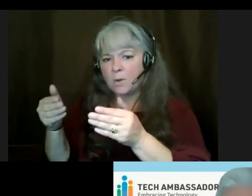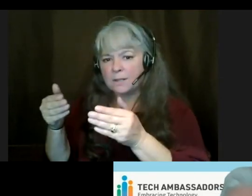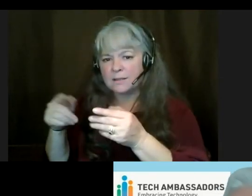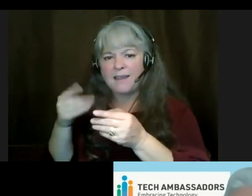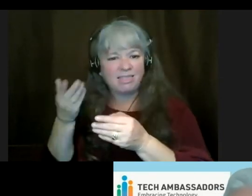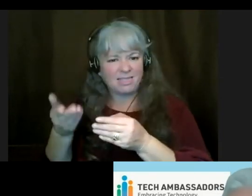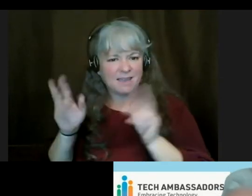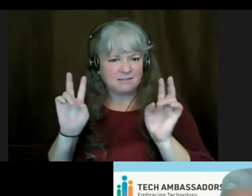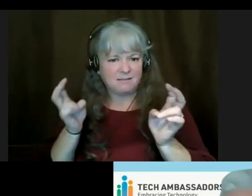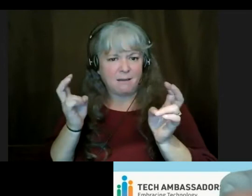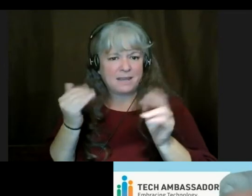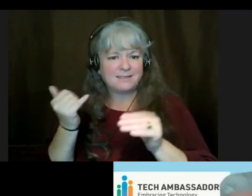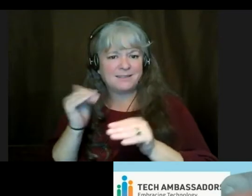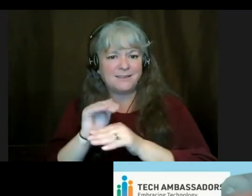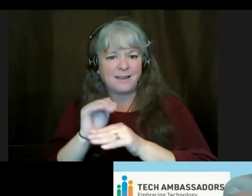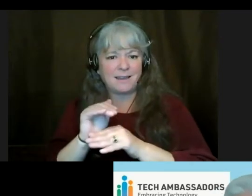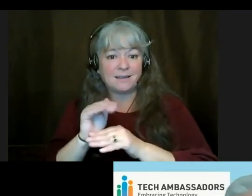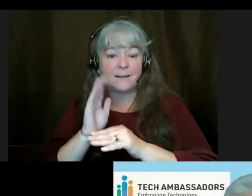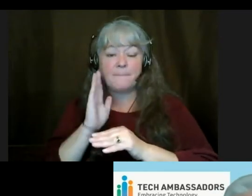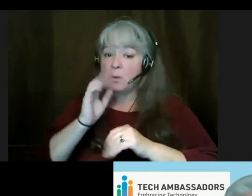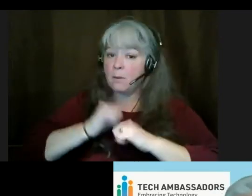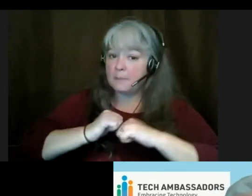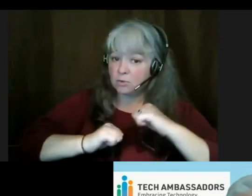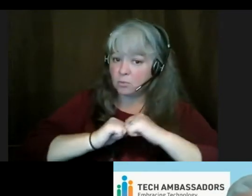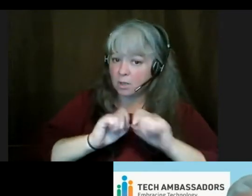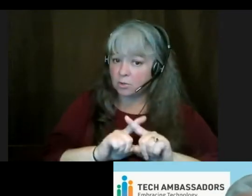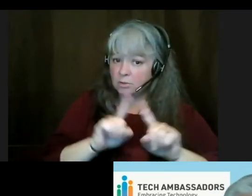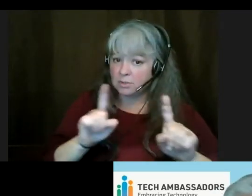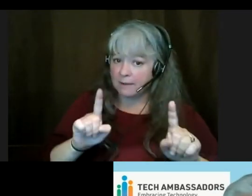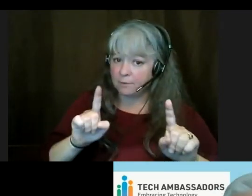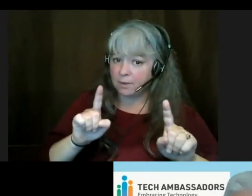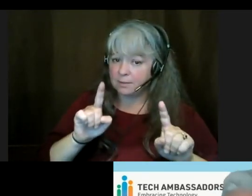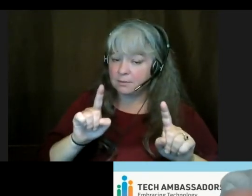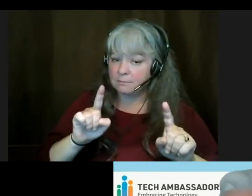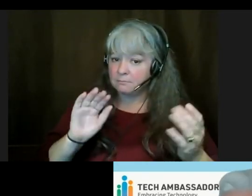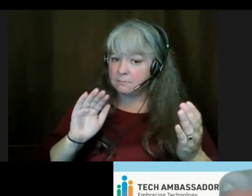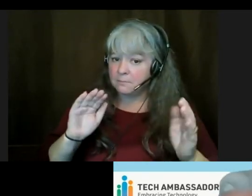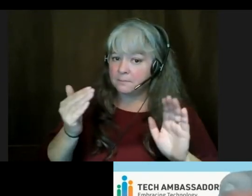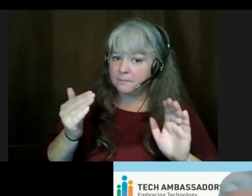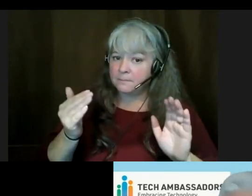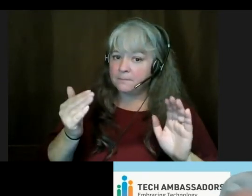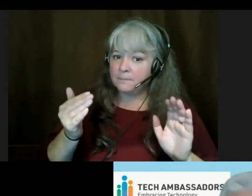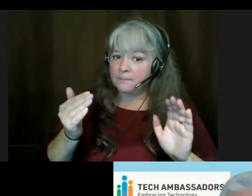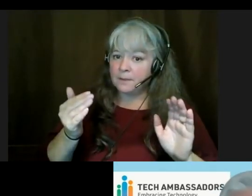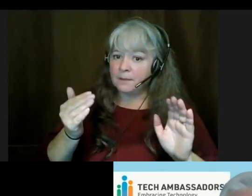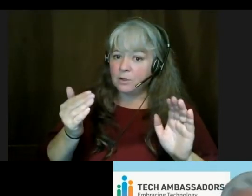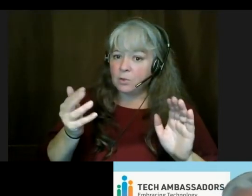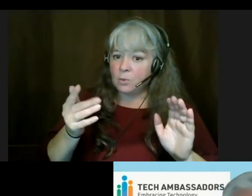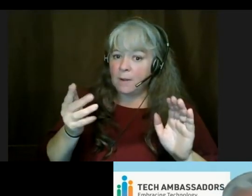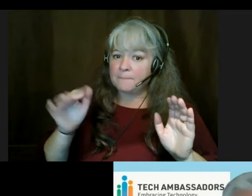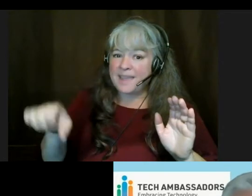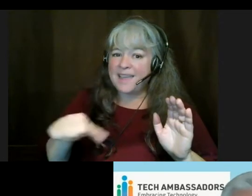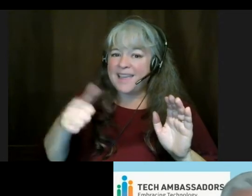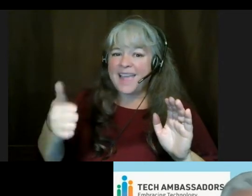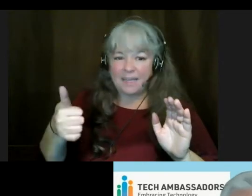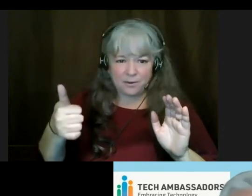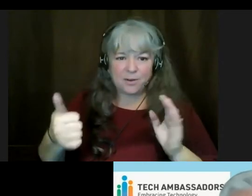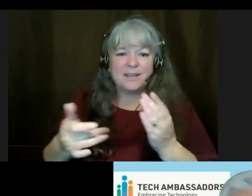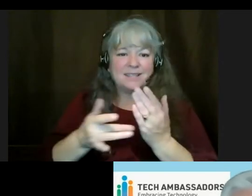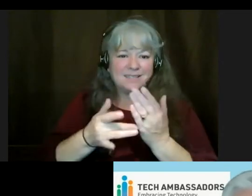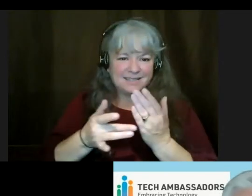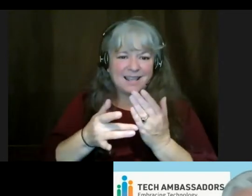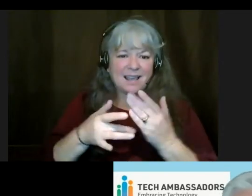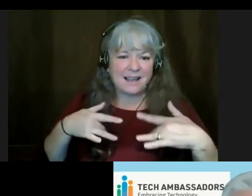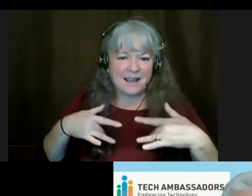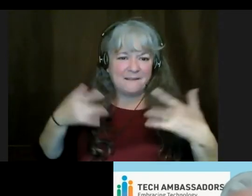tonight. Okay, so this will be structured quite a bit differently from other types of Tech Ambassador events, if you